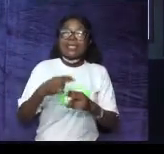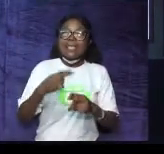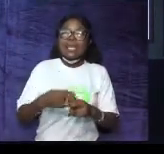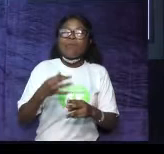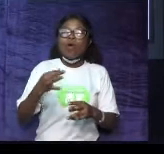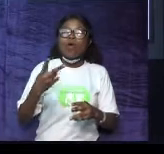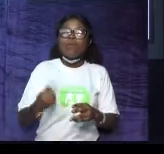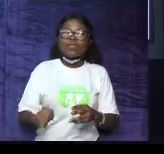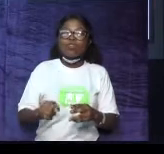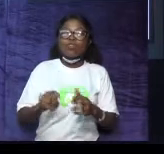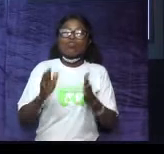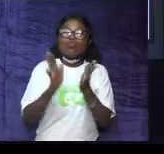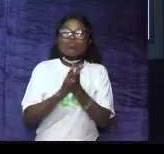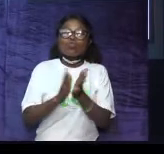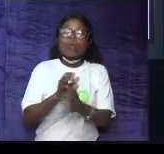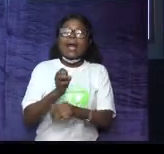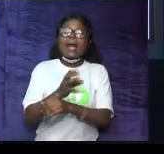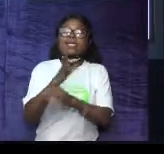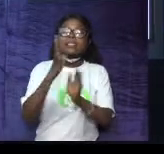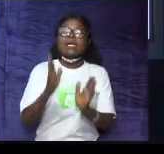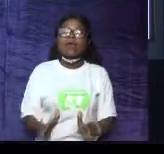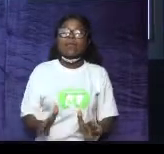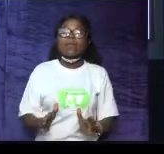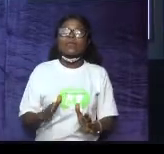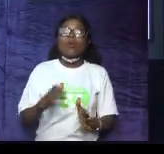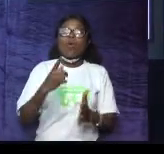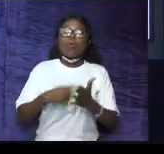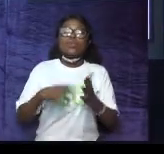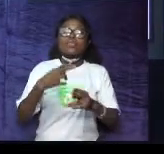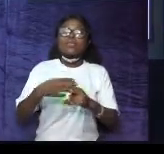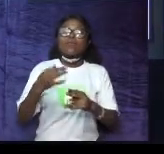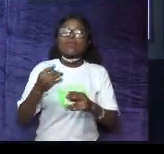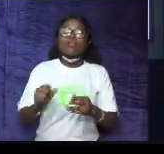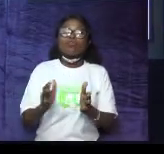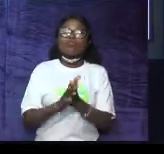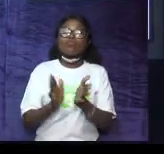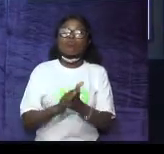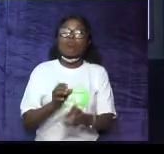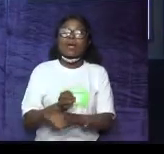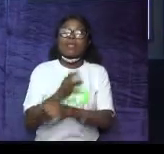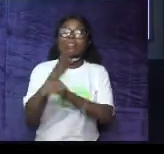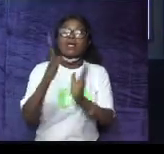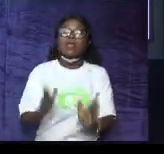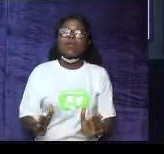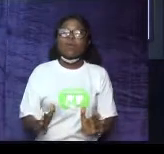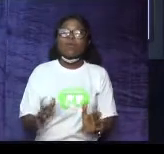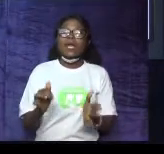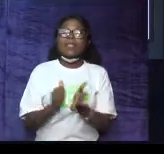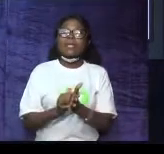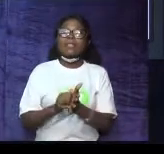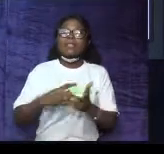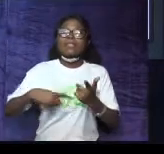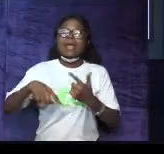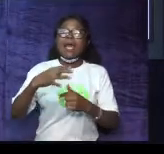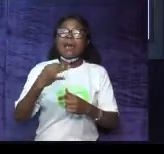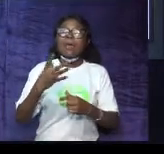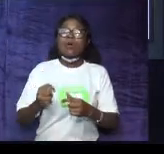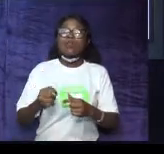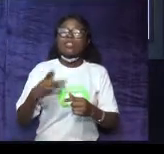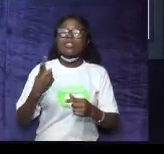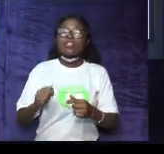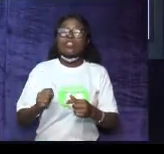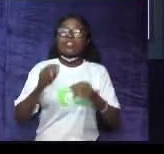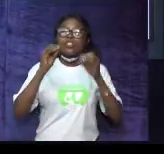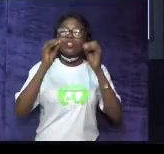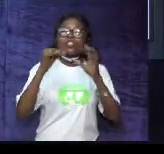school counselor. Every school should have a school counselor. So what's the name of the school counselor? That is